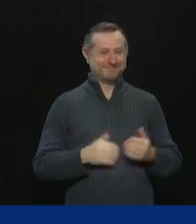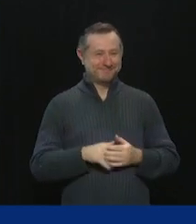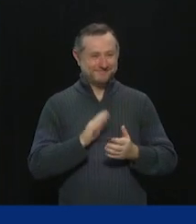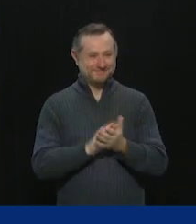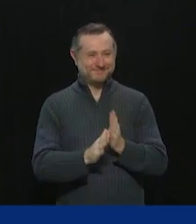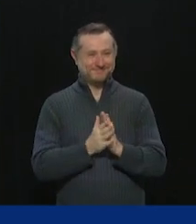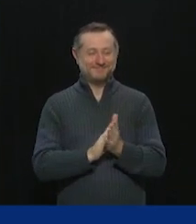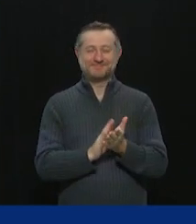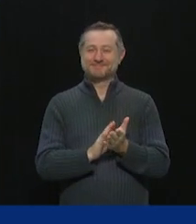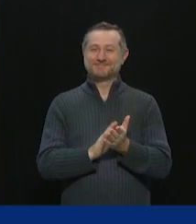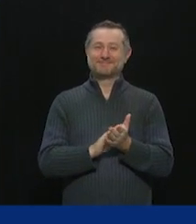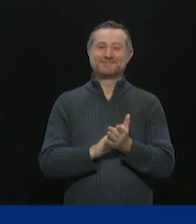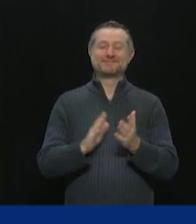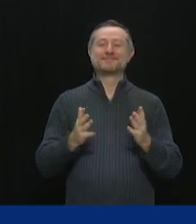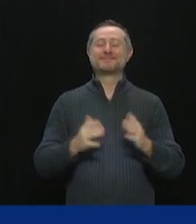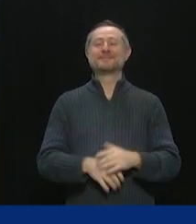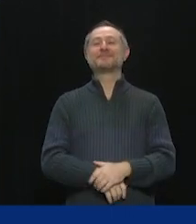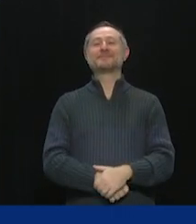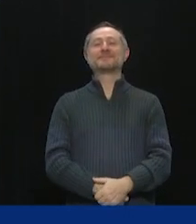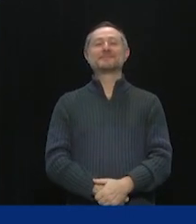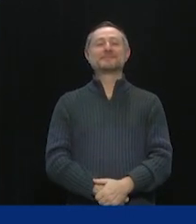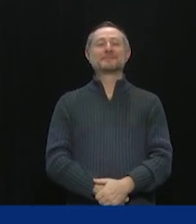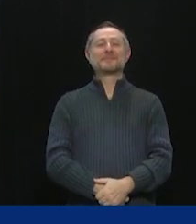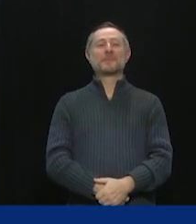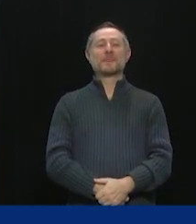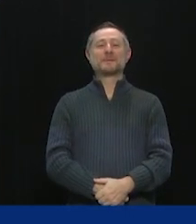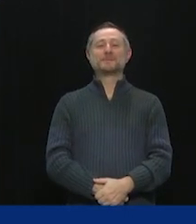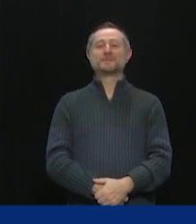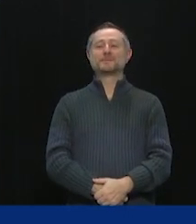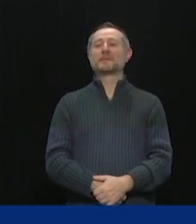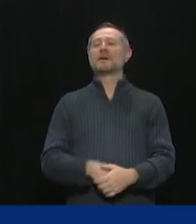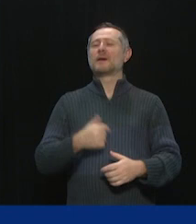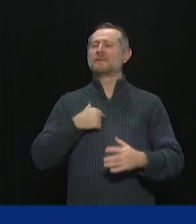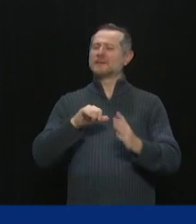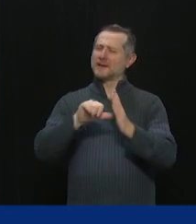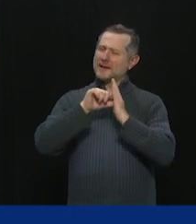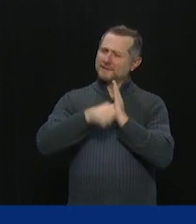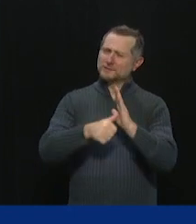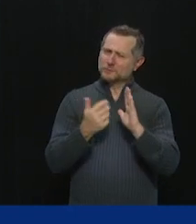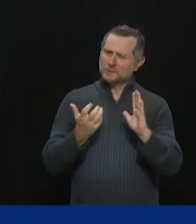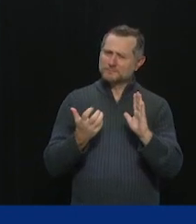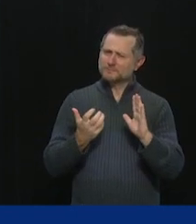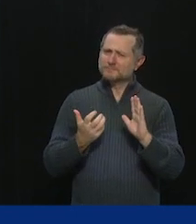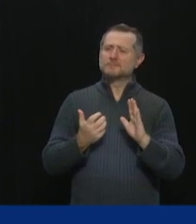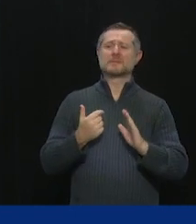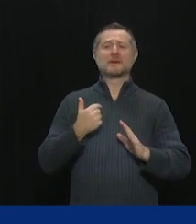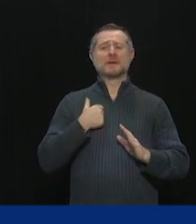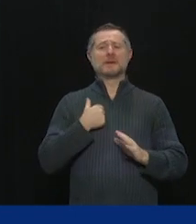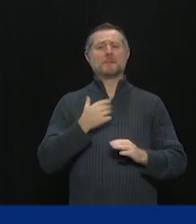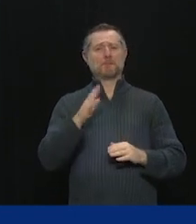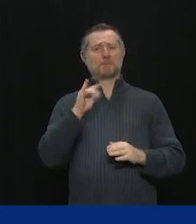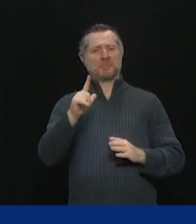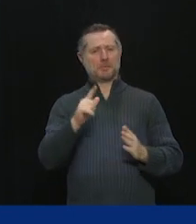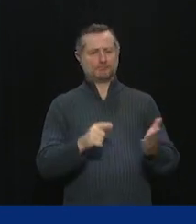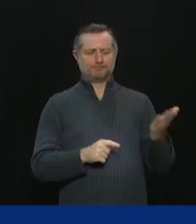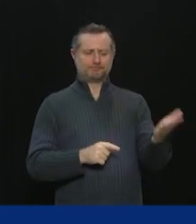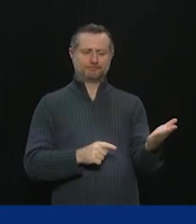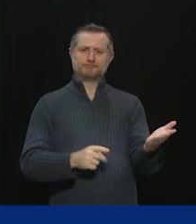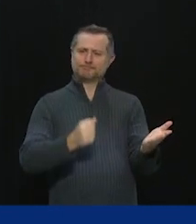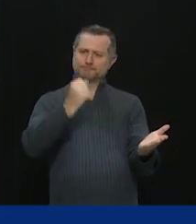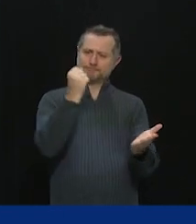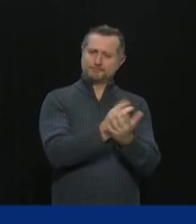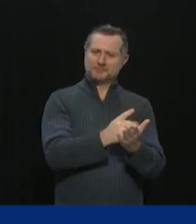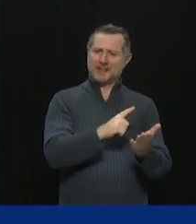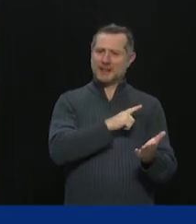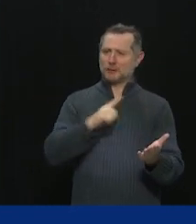And I also want to send a message that there are bills that have been passed by our legislature. Crystal Peoples-Stokes